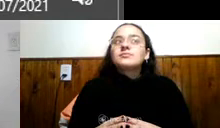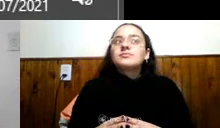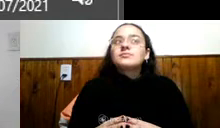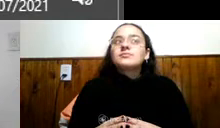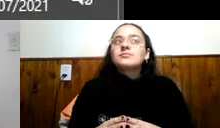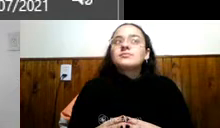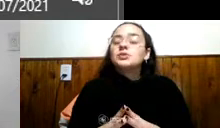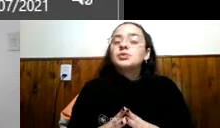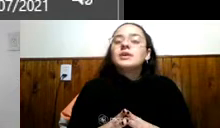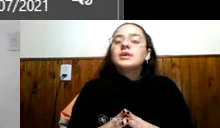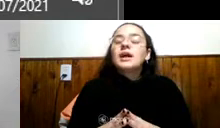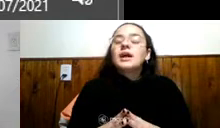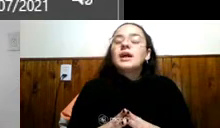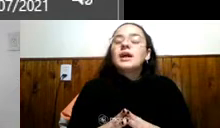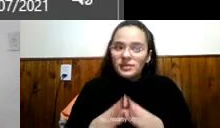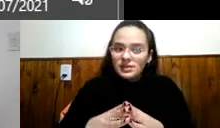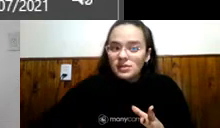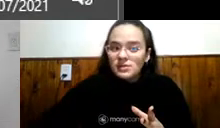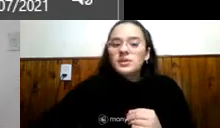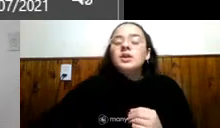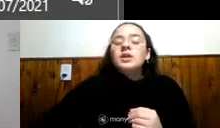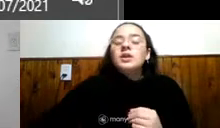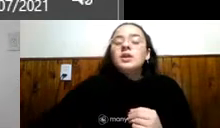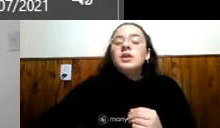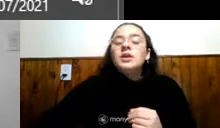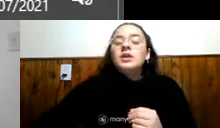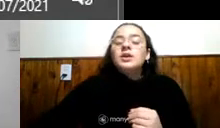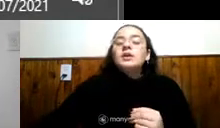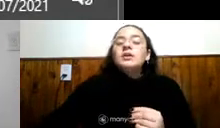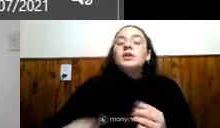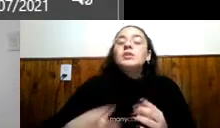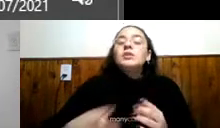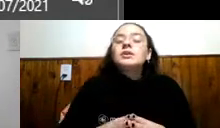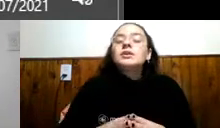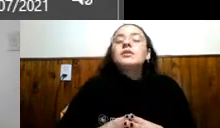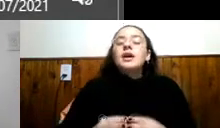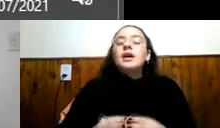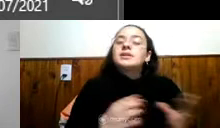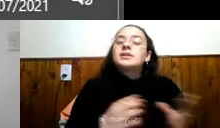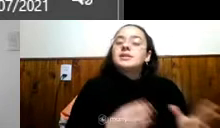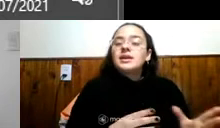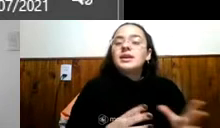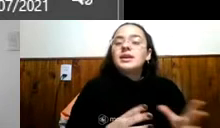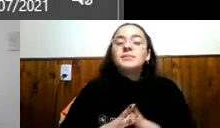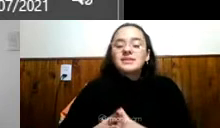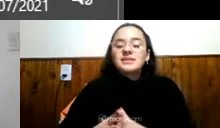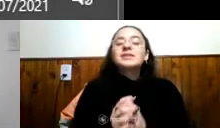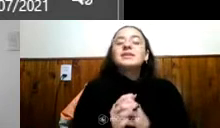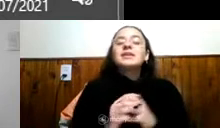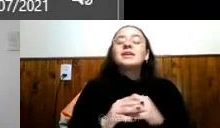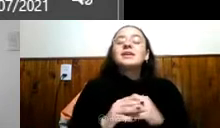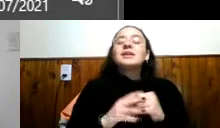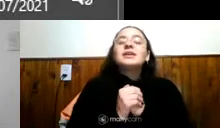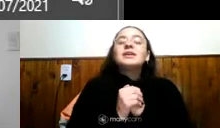do a lot with this because education, as I say, is